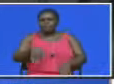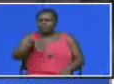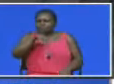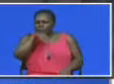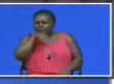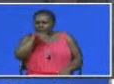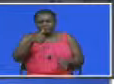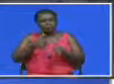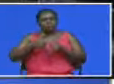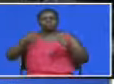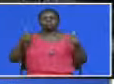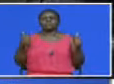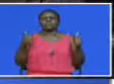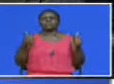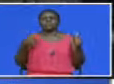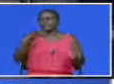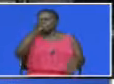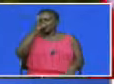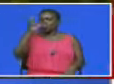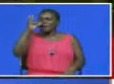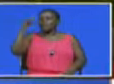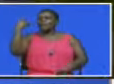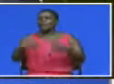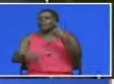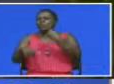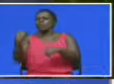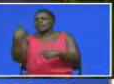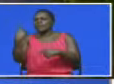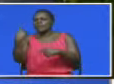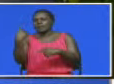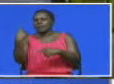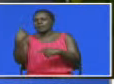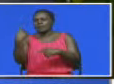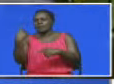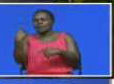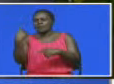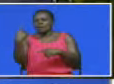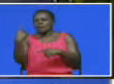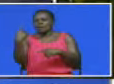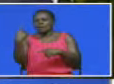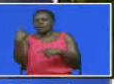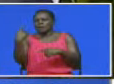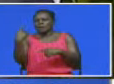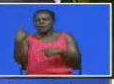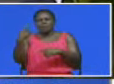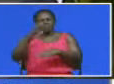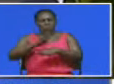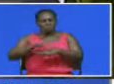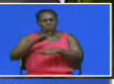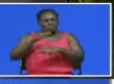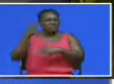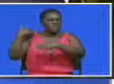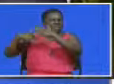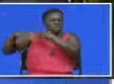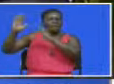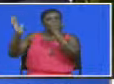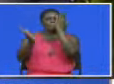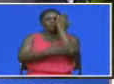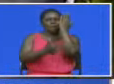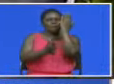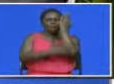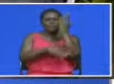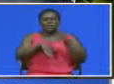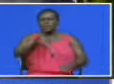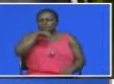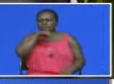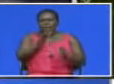Odinga's rejection of Kibaki's win. A rather unpleasant history that proponents of the